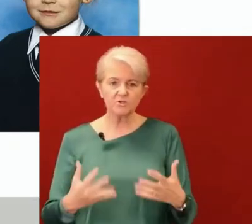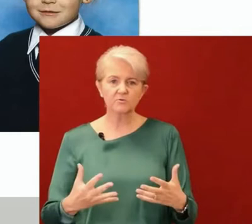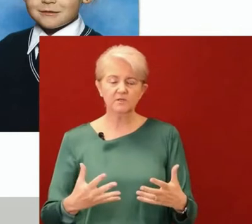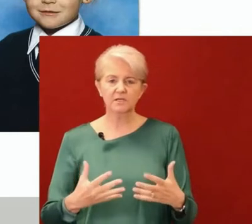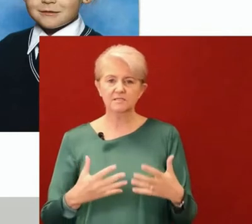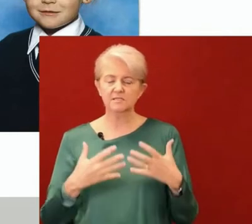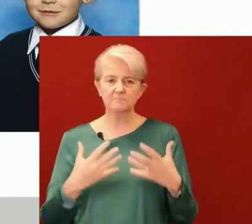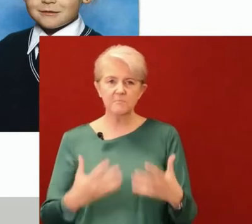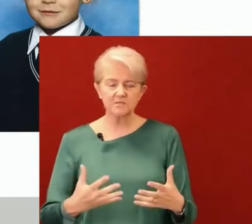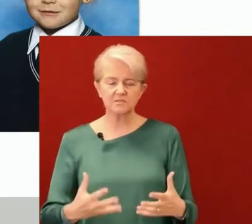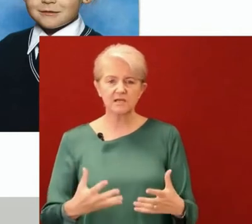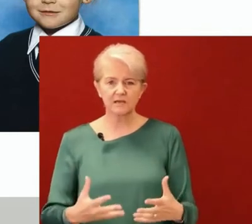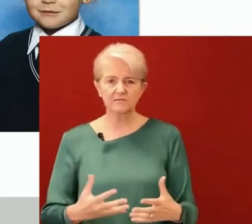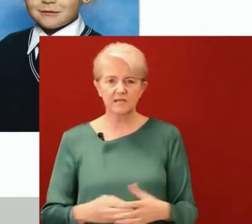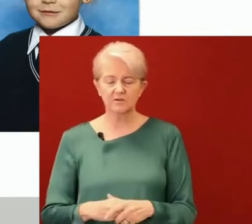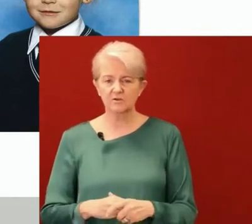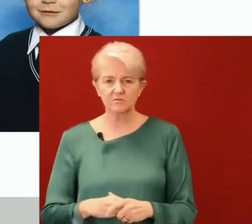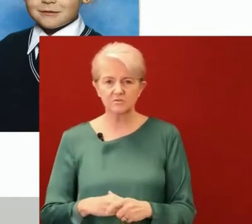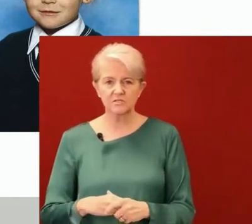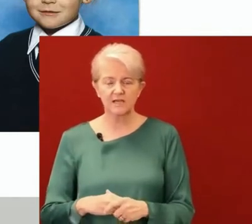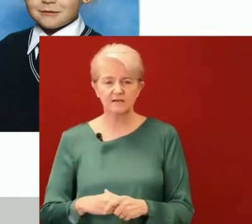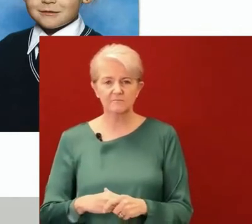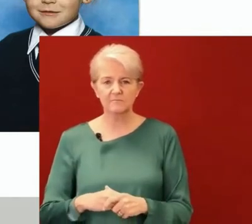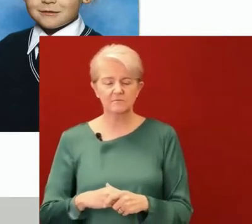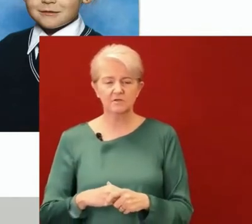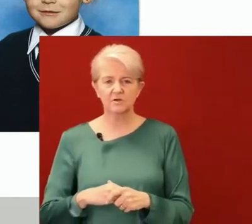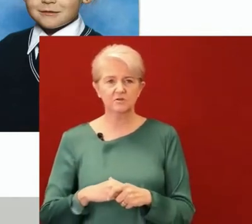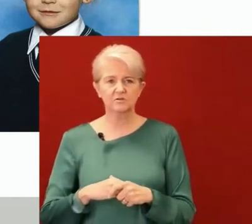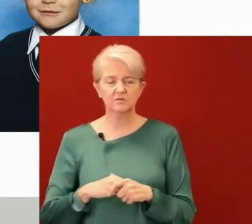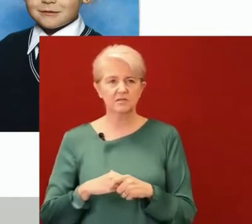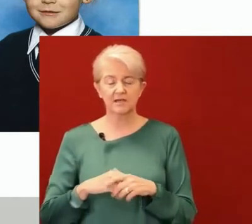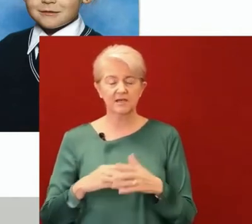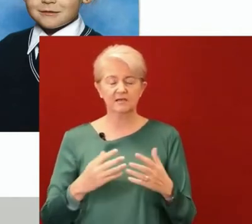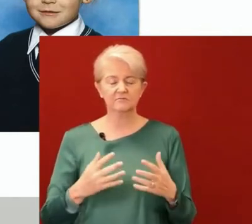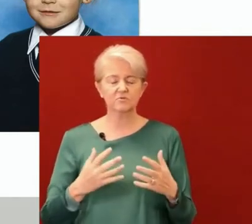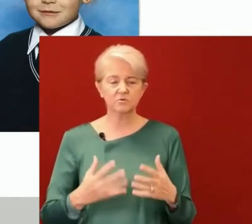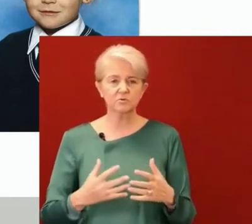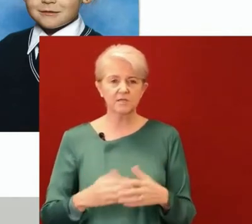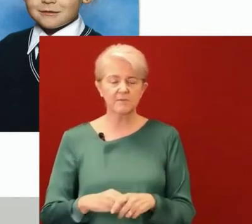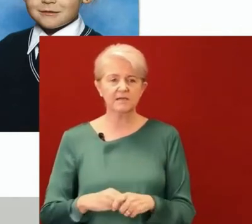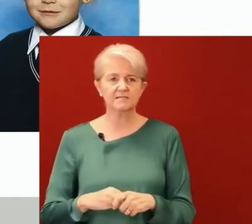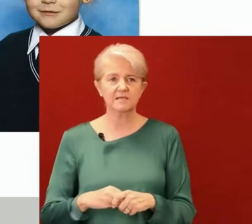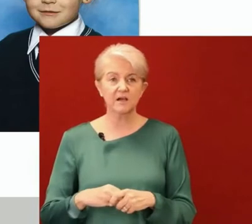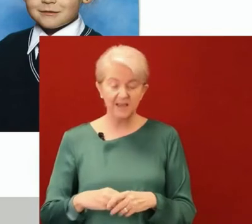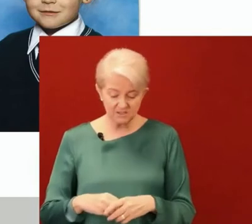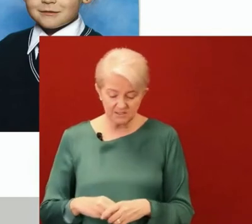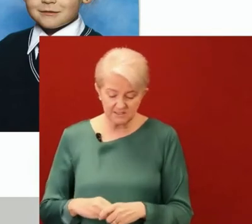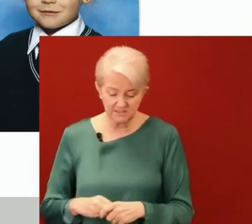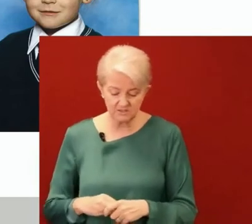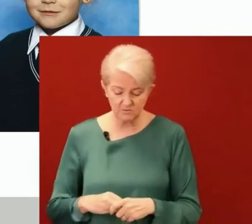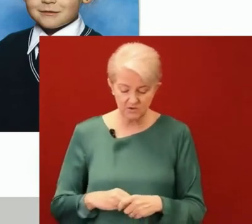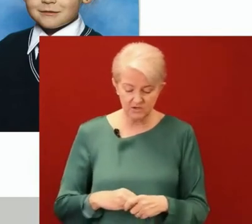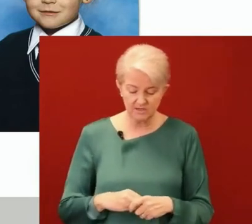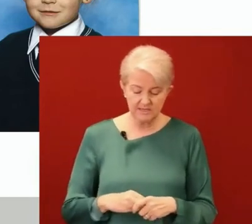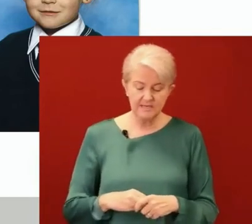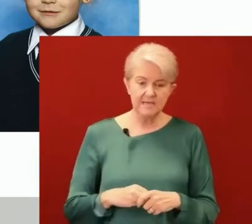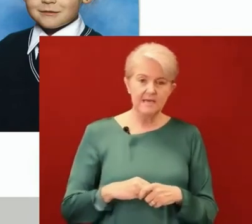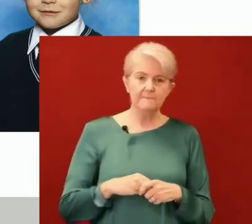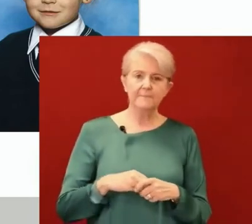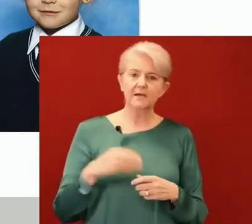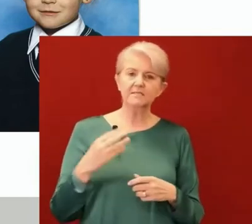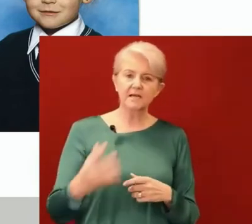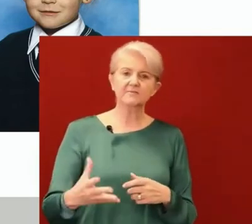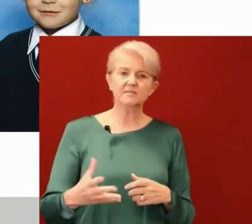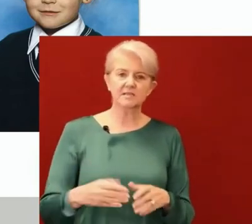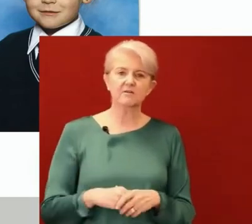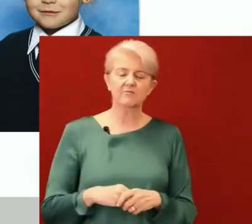I also realised that as much as I loved our girls, they are truly amazing, I actually needed to work.